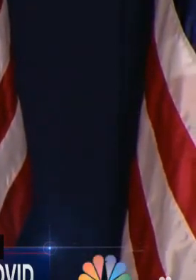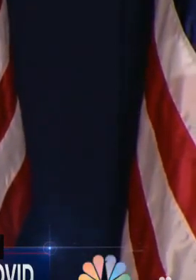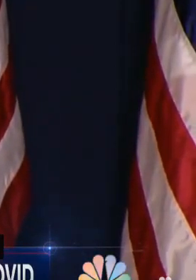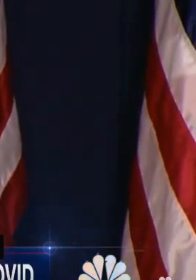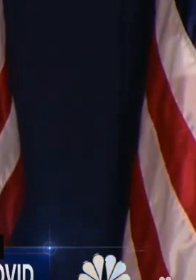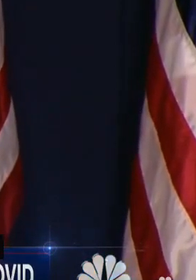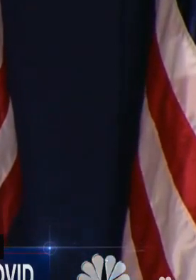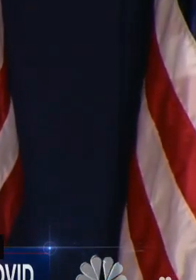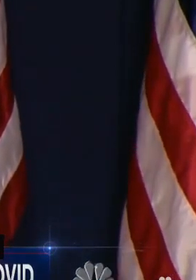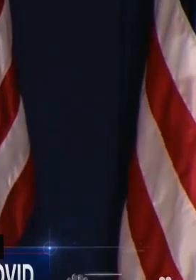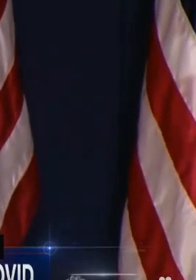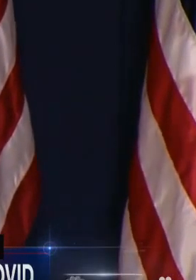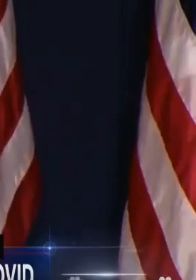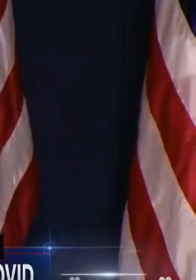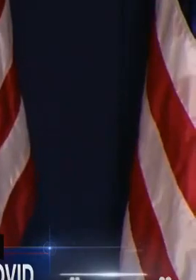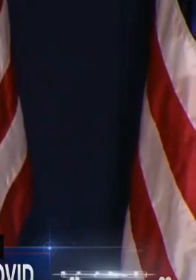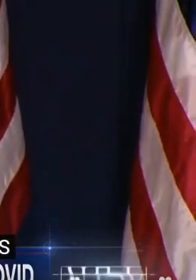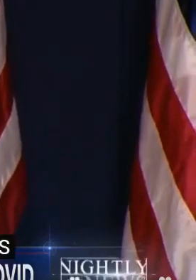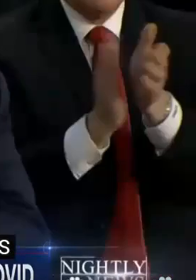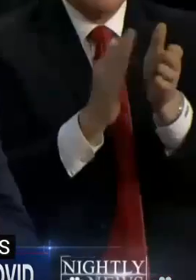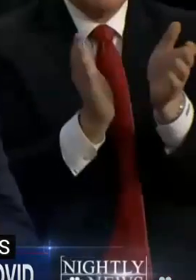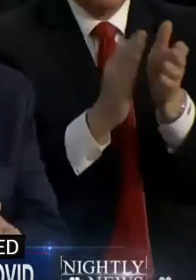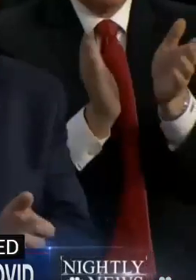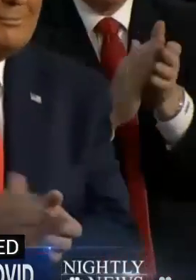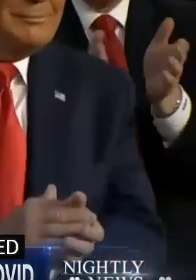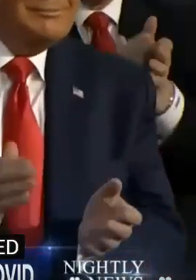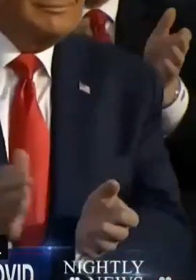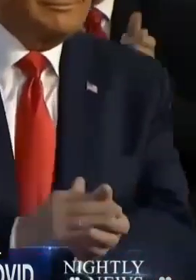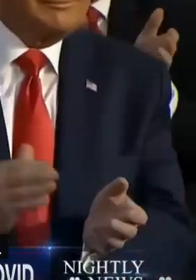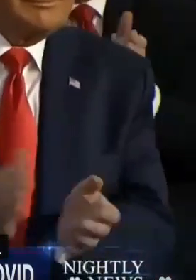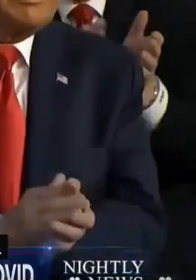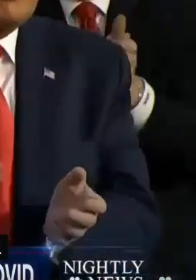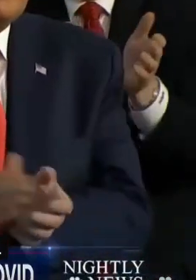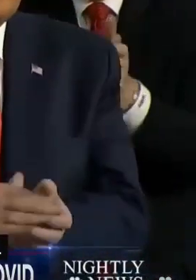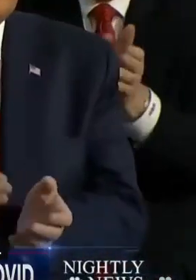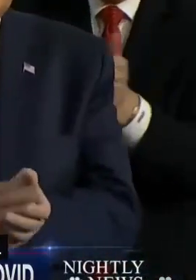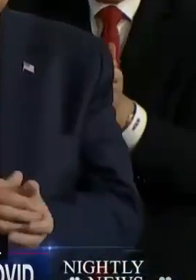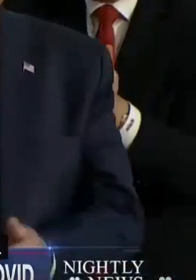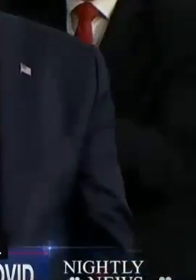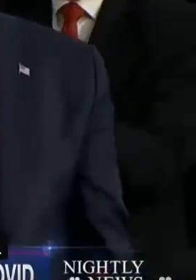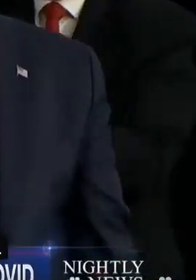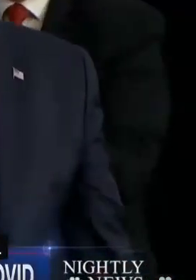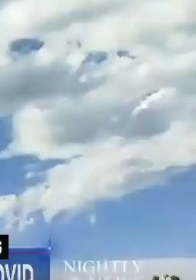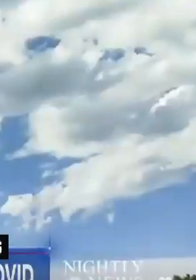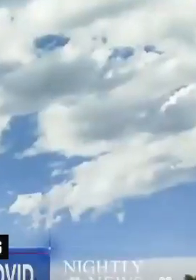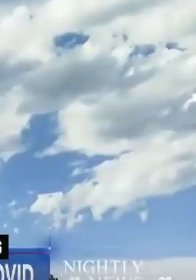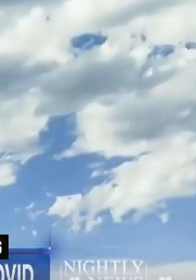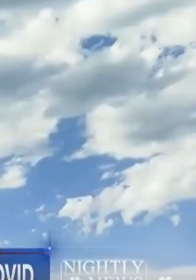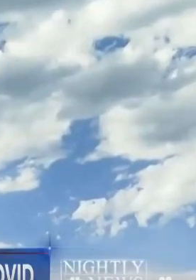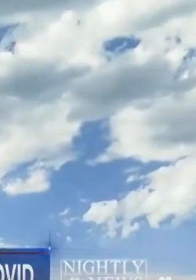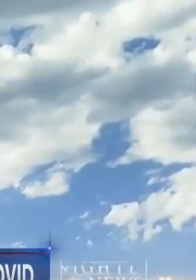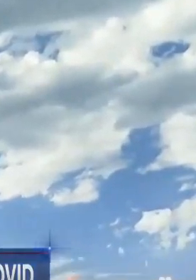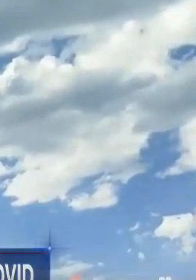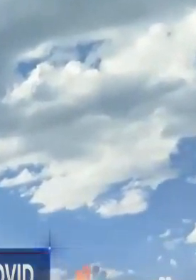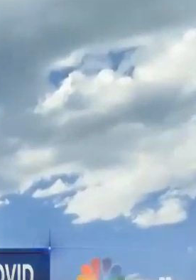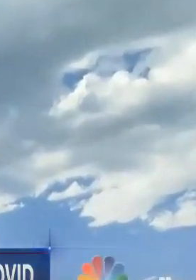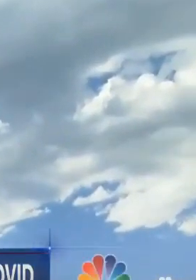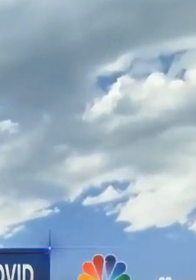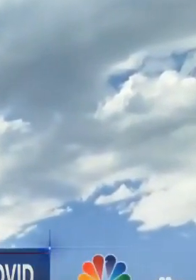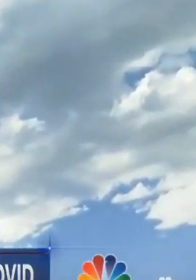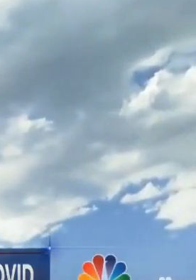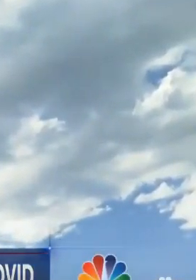are embedded in our hearts. Planting his own flag of defiance. Kelly O'Donnell, NBC News,